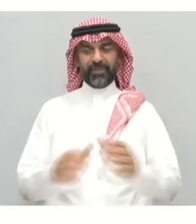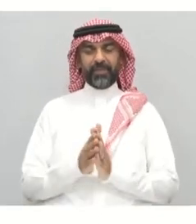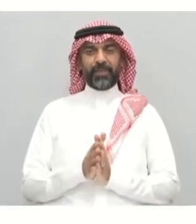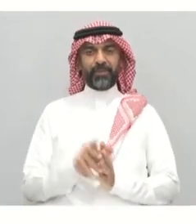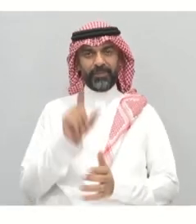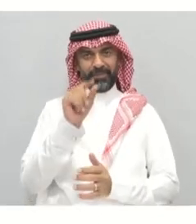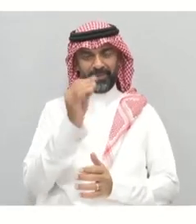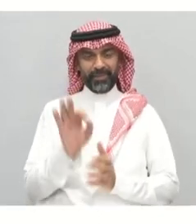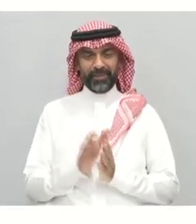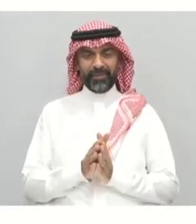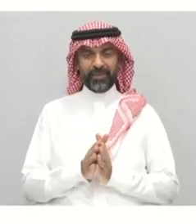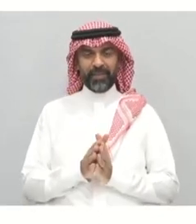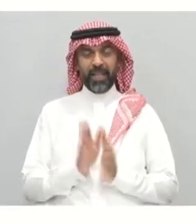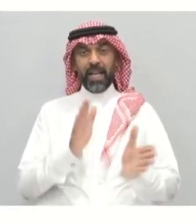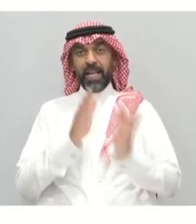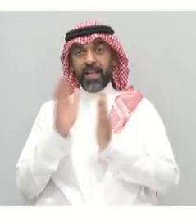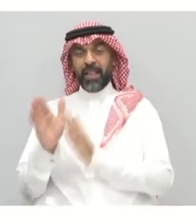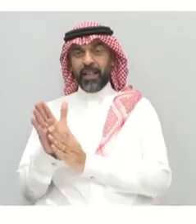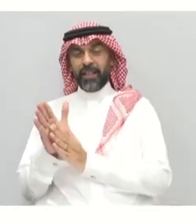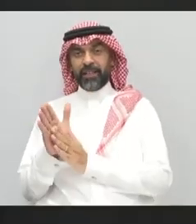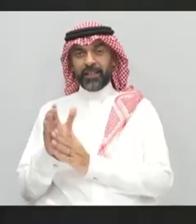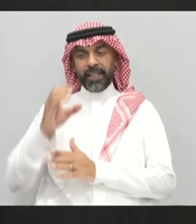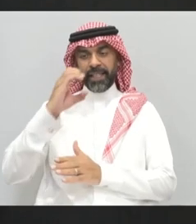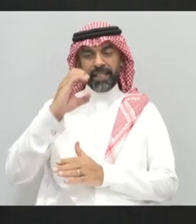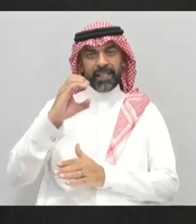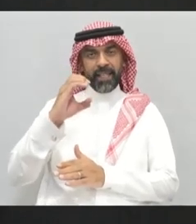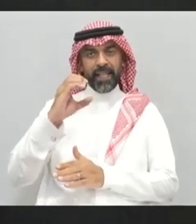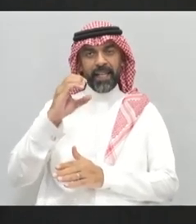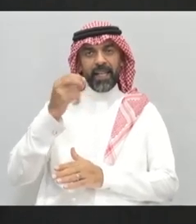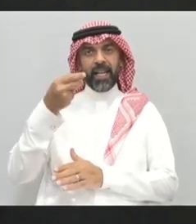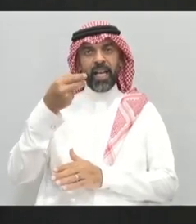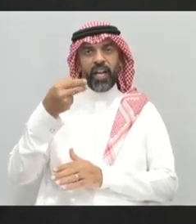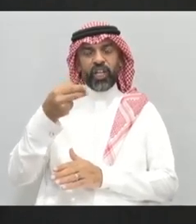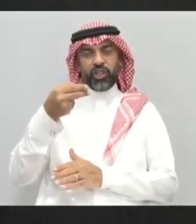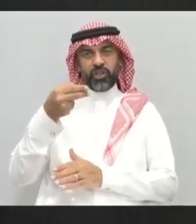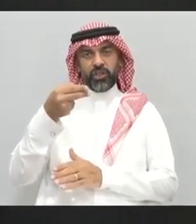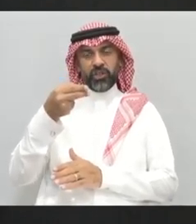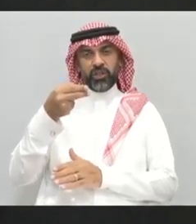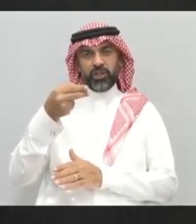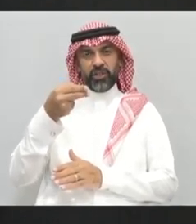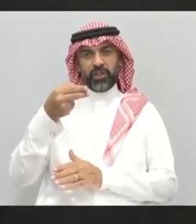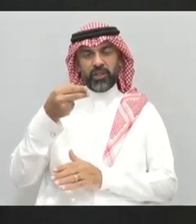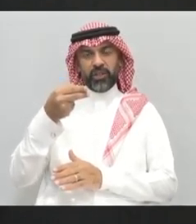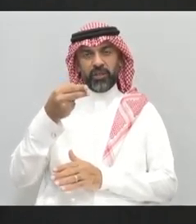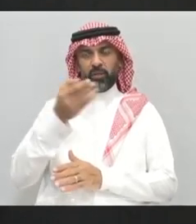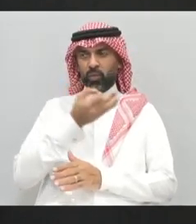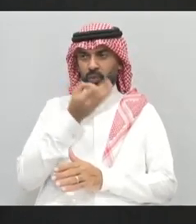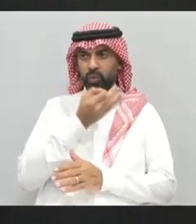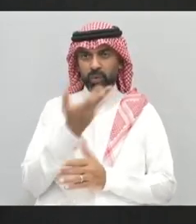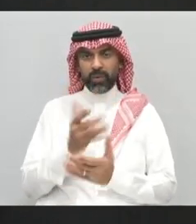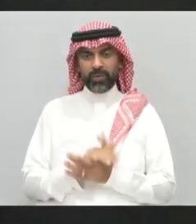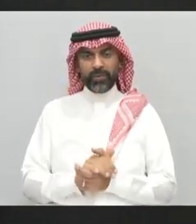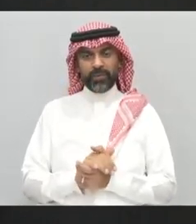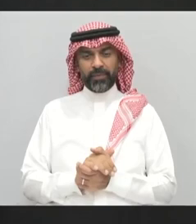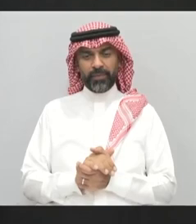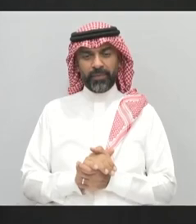Well done. Okay. Look at the next one. Here we have also digraph. C and H. C